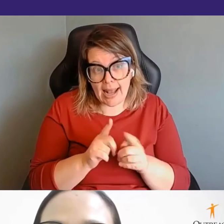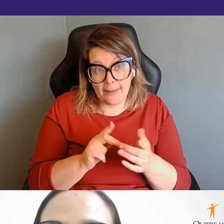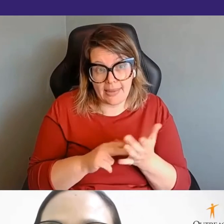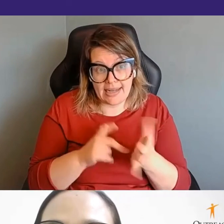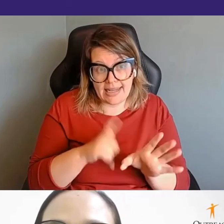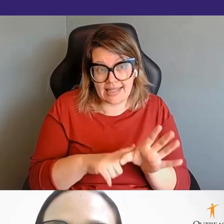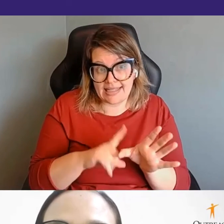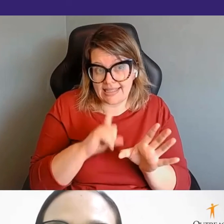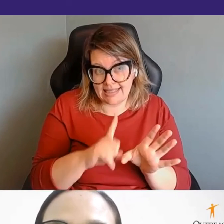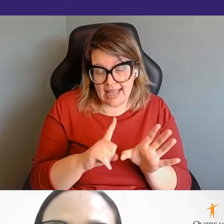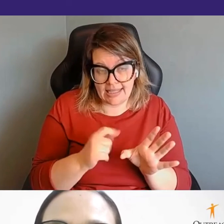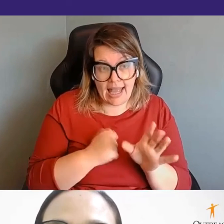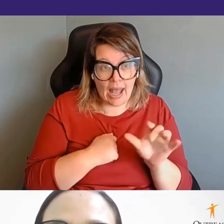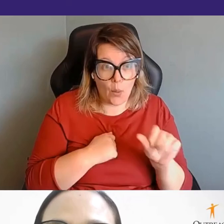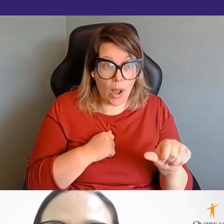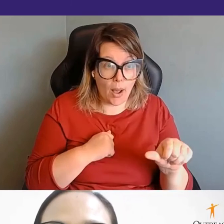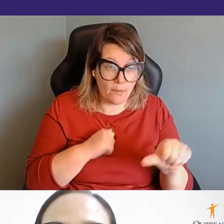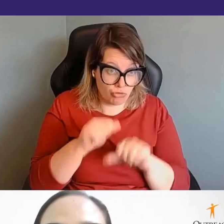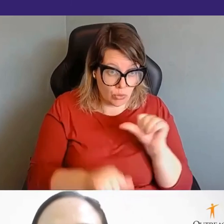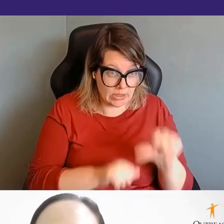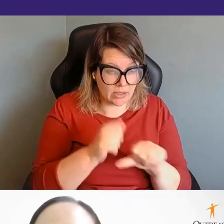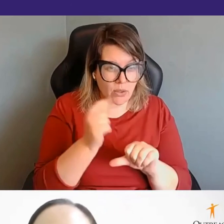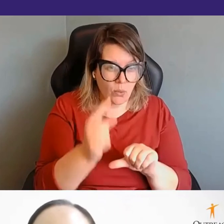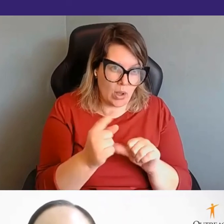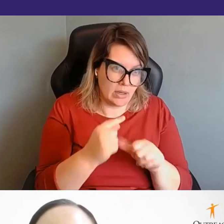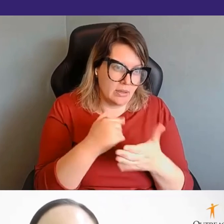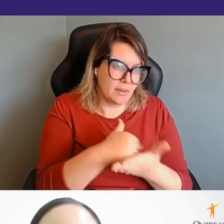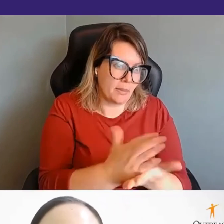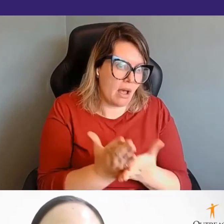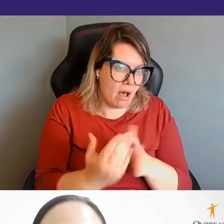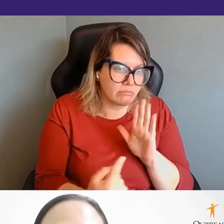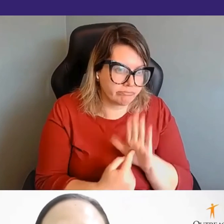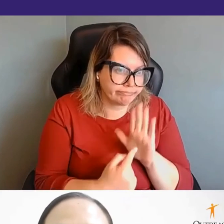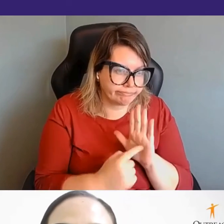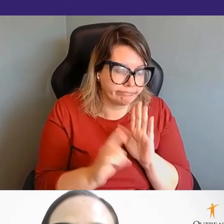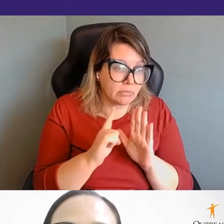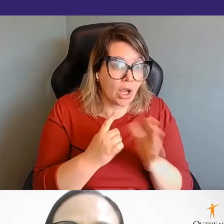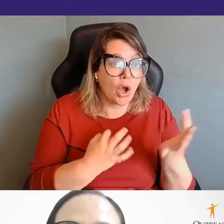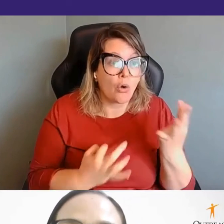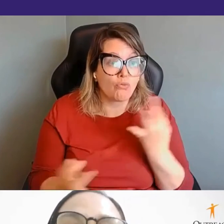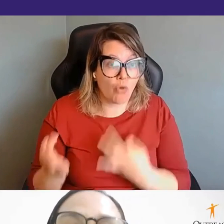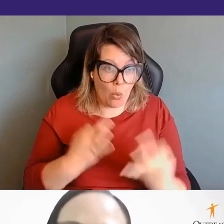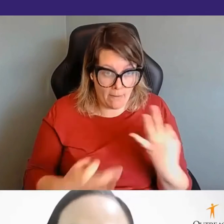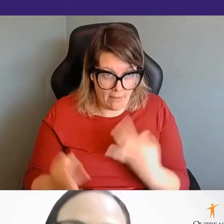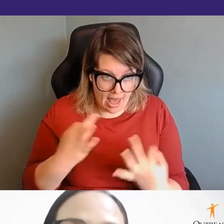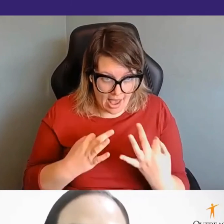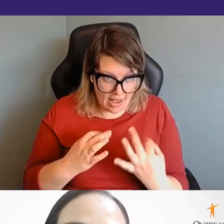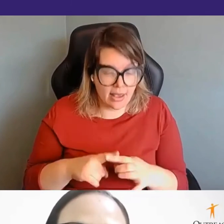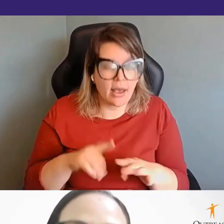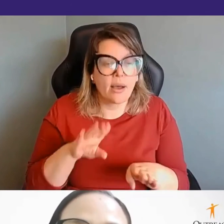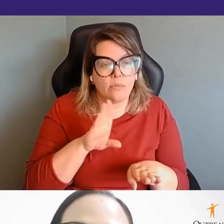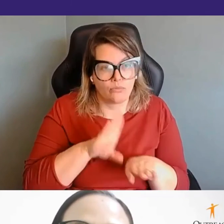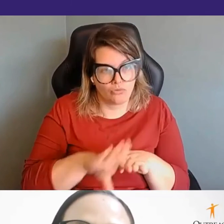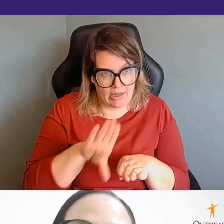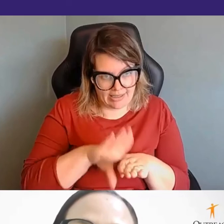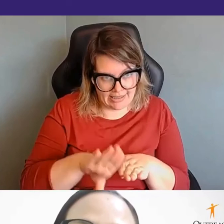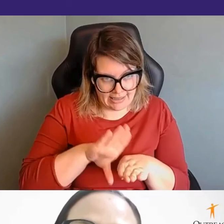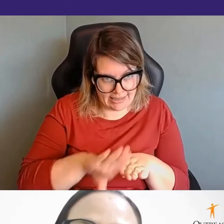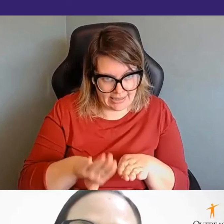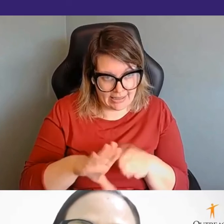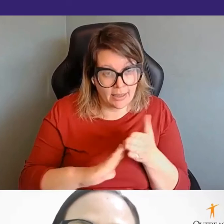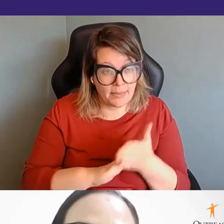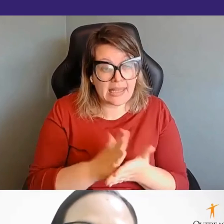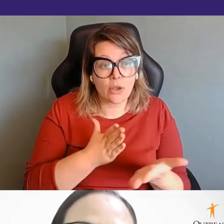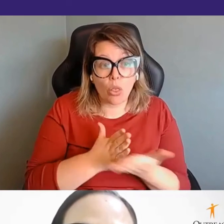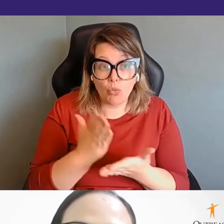of our process, one element that we built into our framework is the role play and the practice. And so during that role play